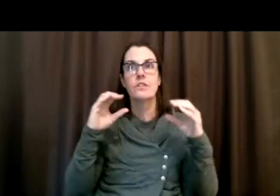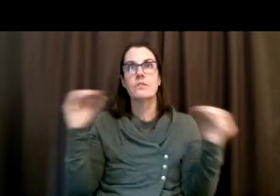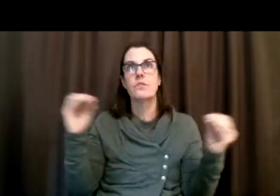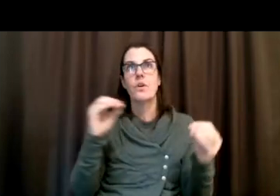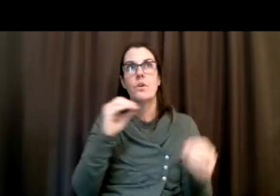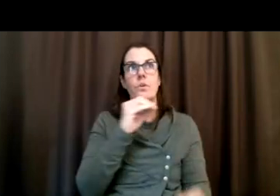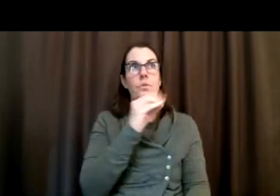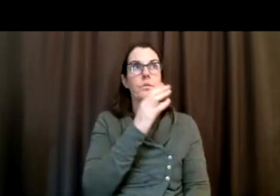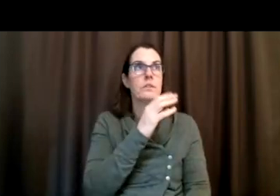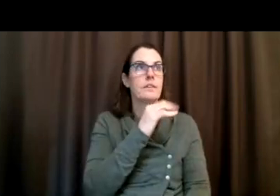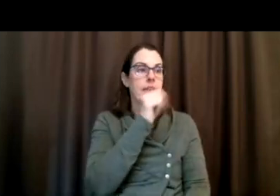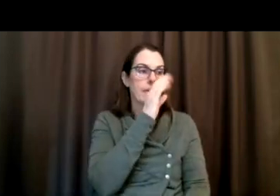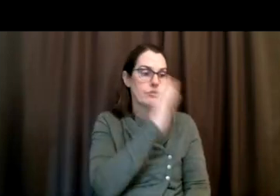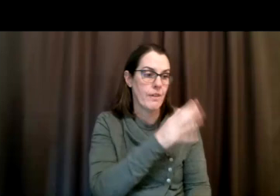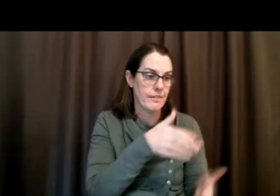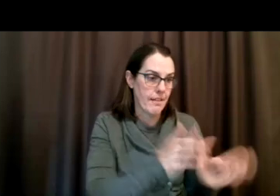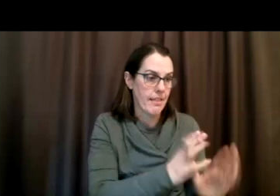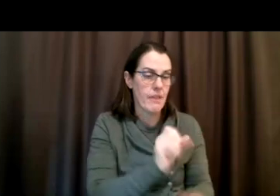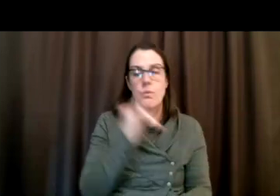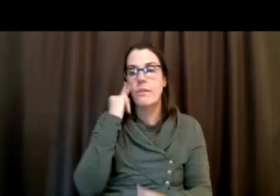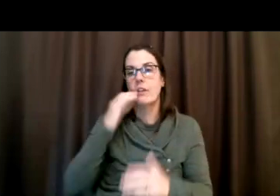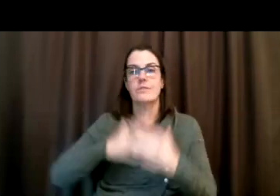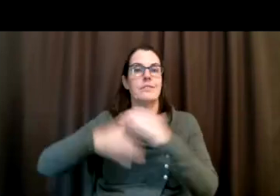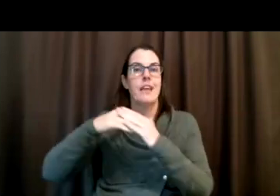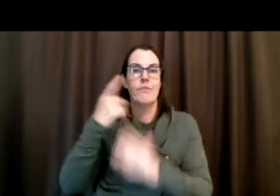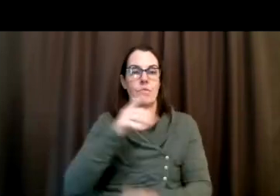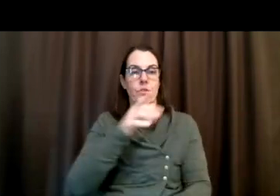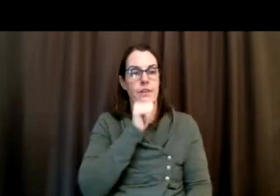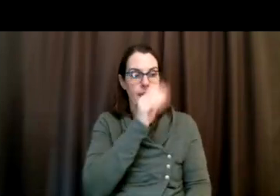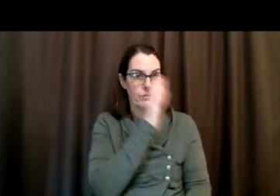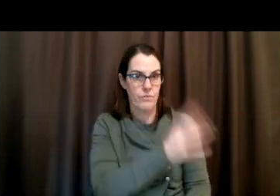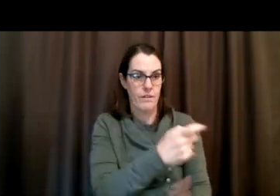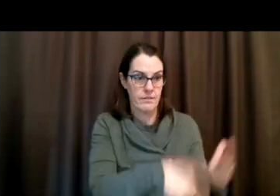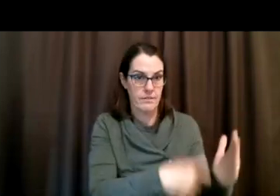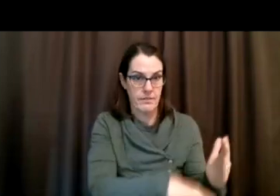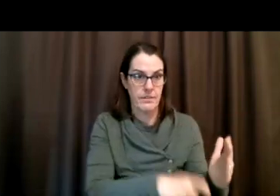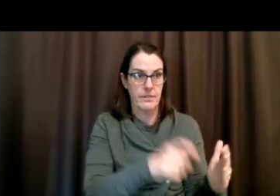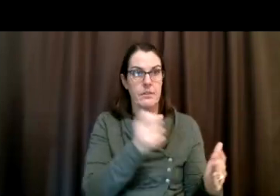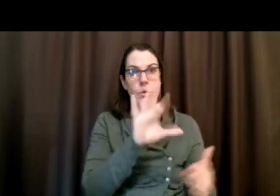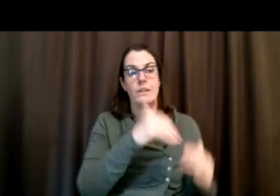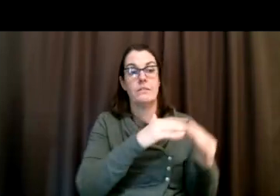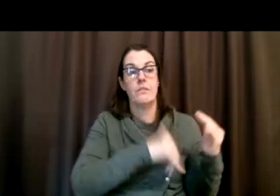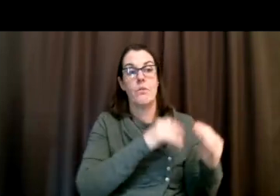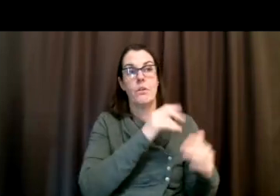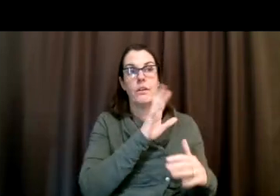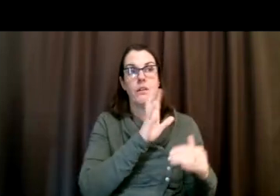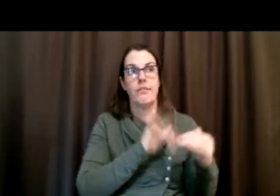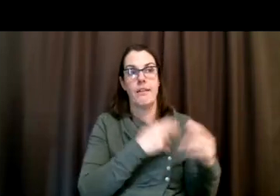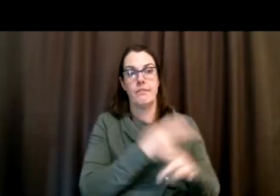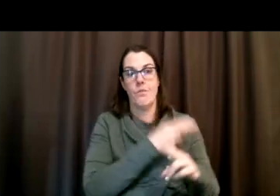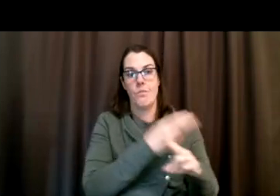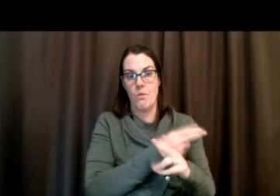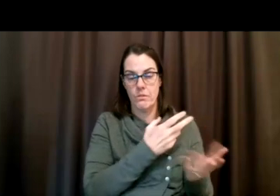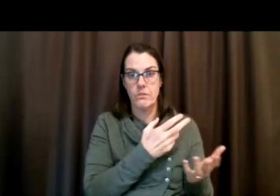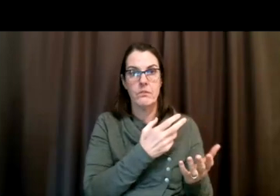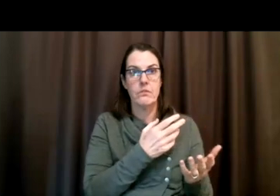or if there's a cap on indirect that is lower than what you normally use, or fringe isn't allowed,